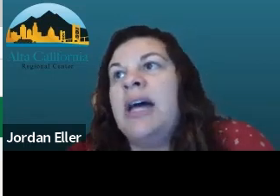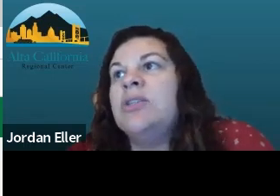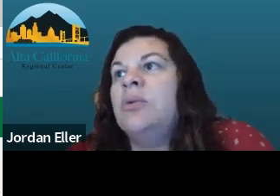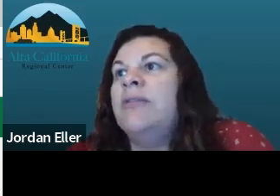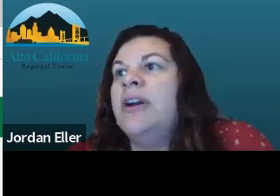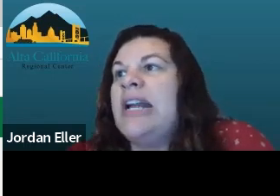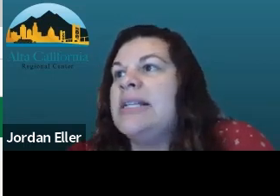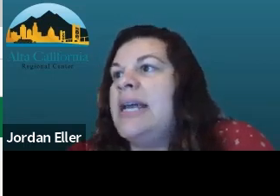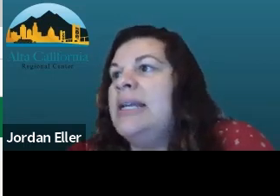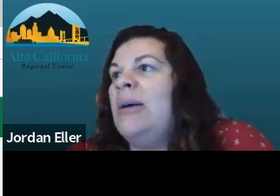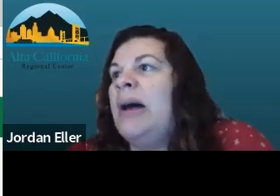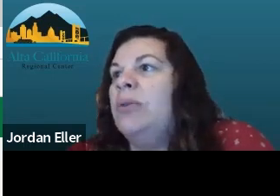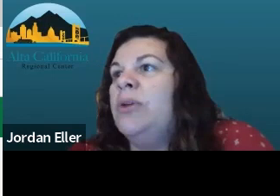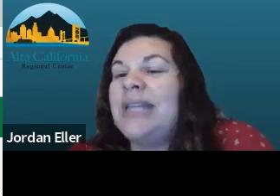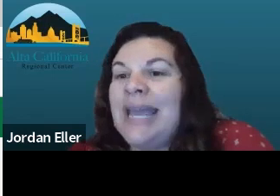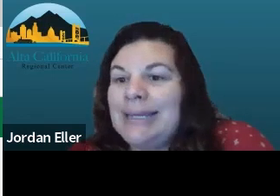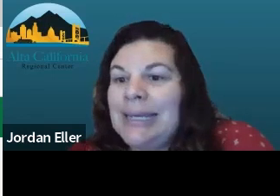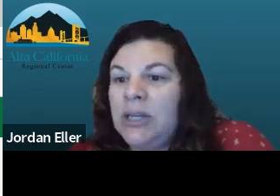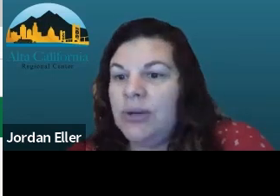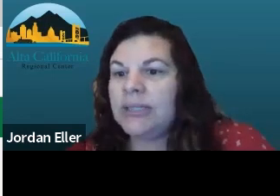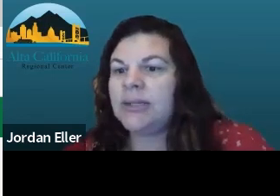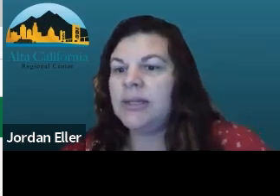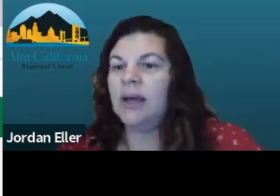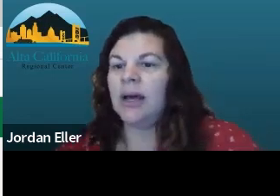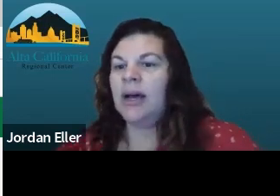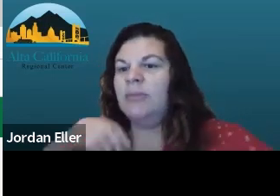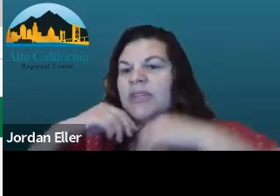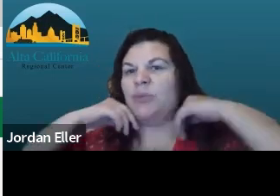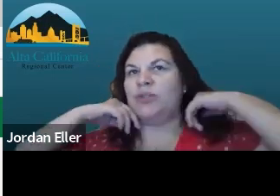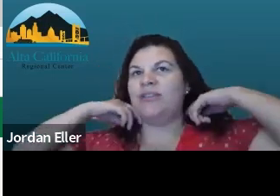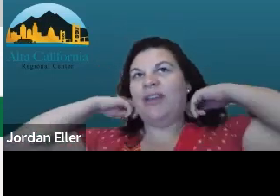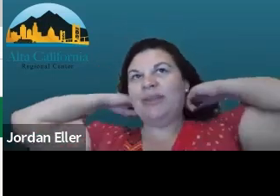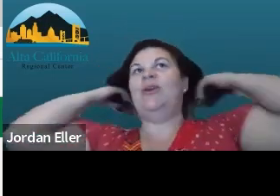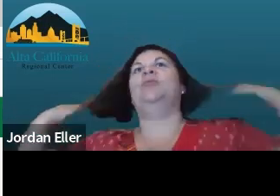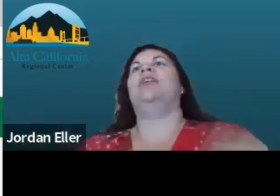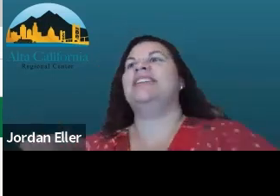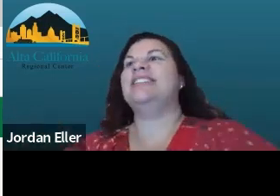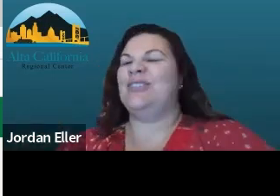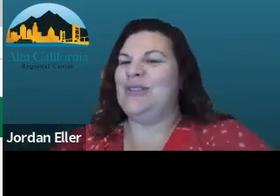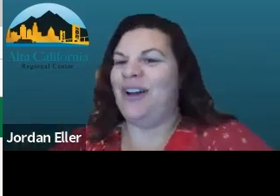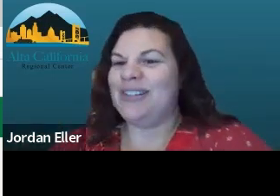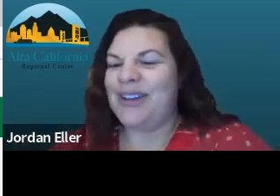$1,850,000 for that. So we're very excited about those 18 units. These